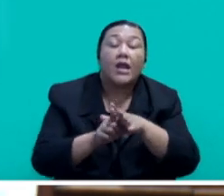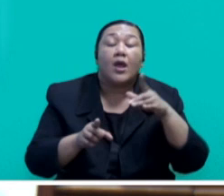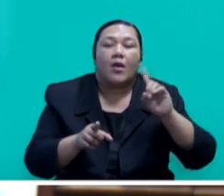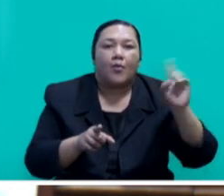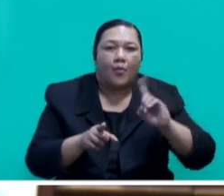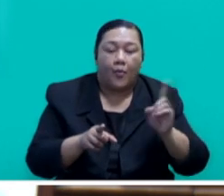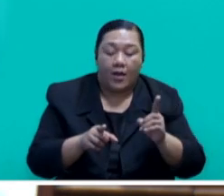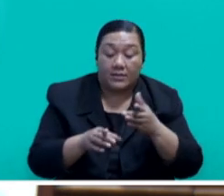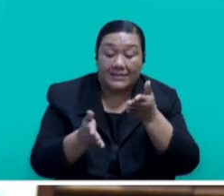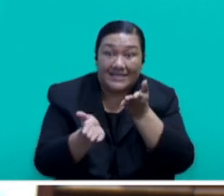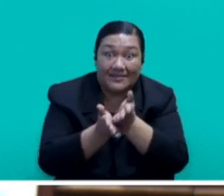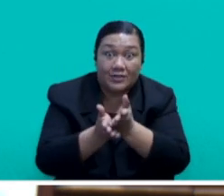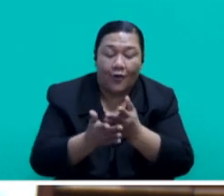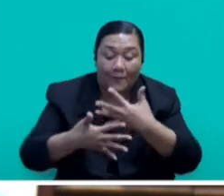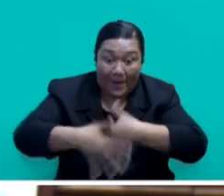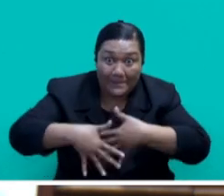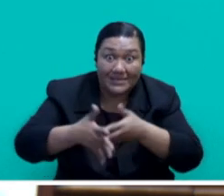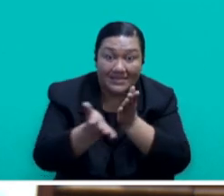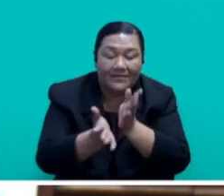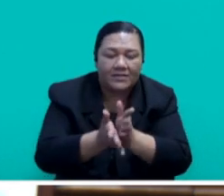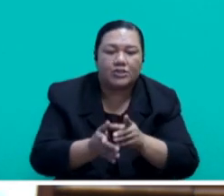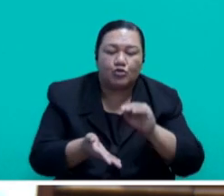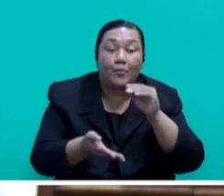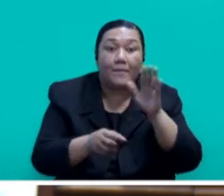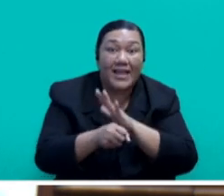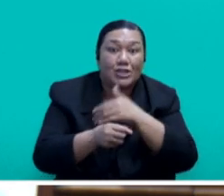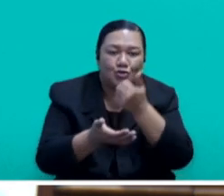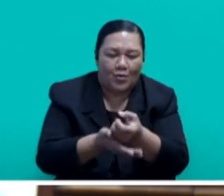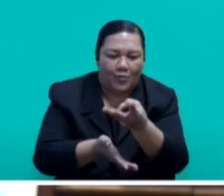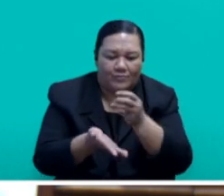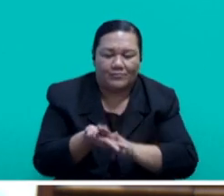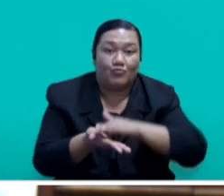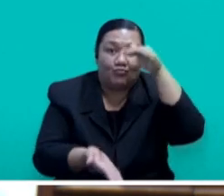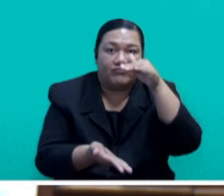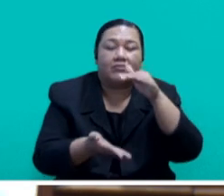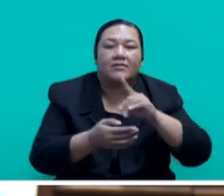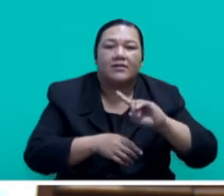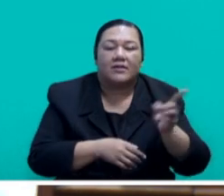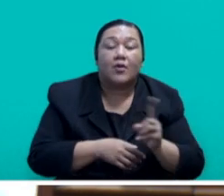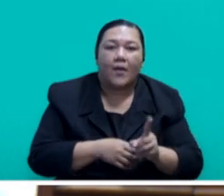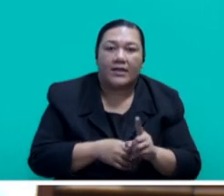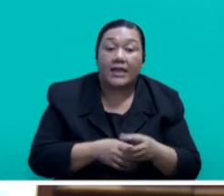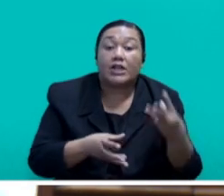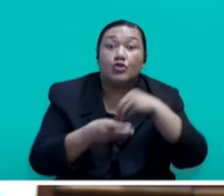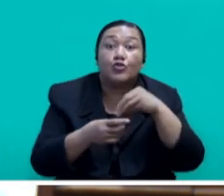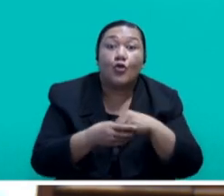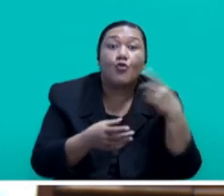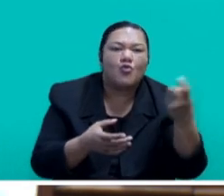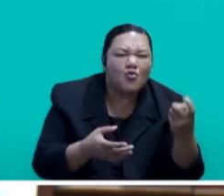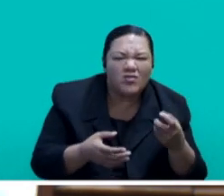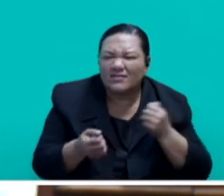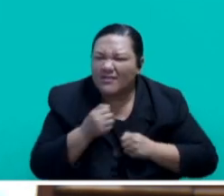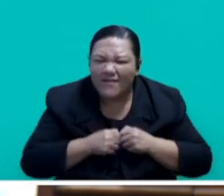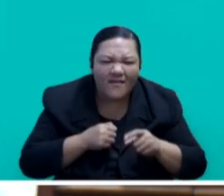led to the substantial increase. This includes the transfer of responsibility of Office of Accommodation